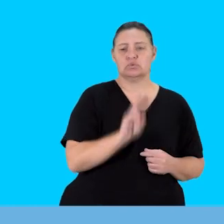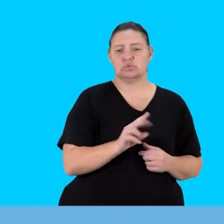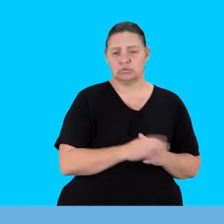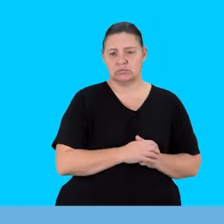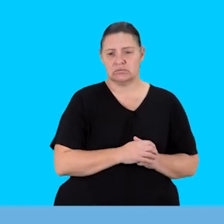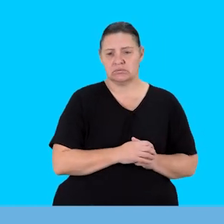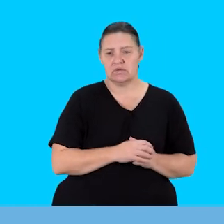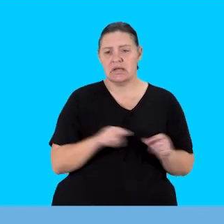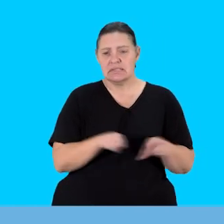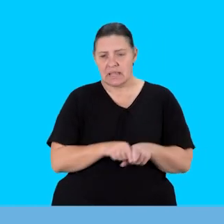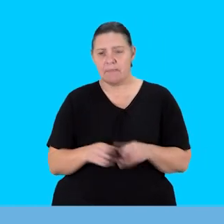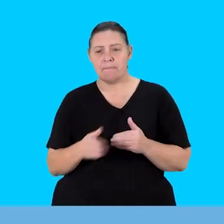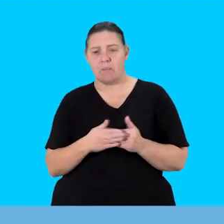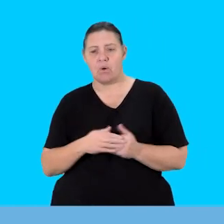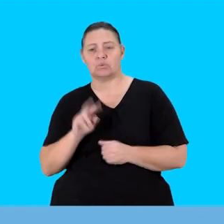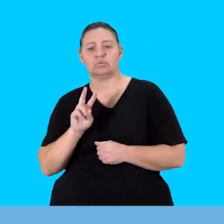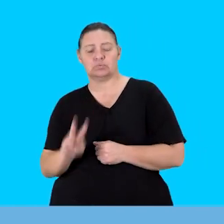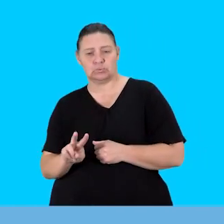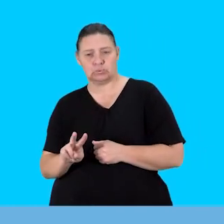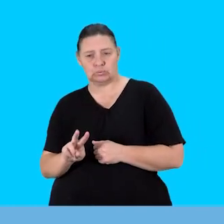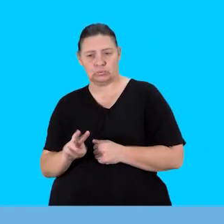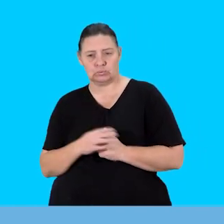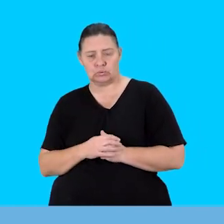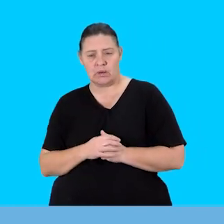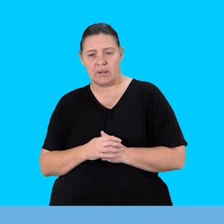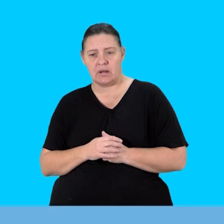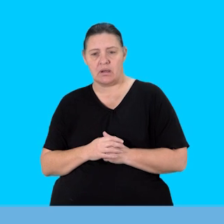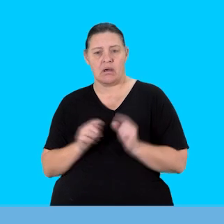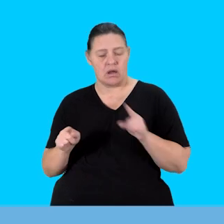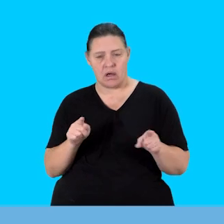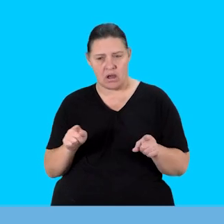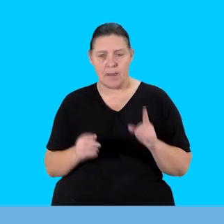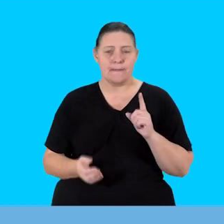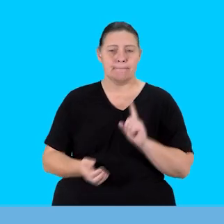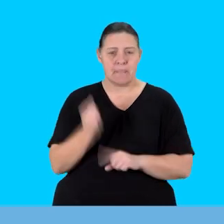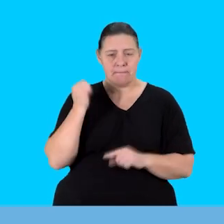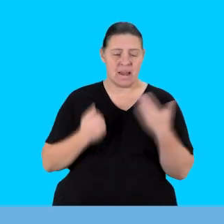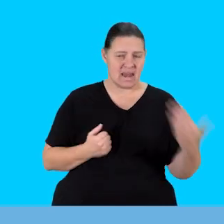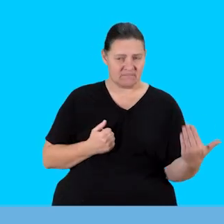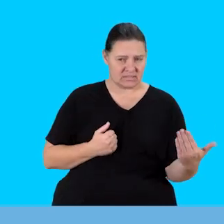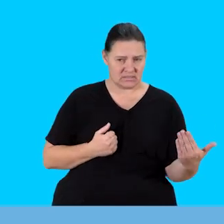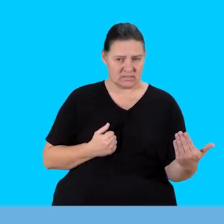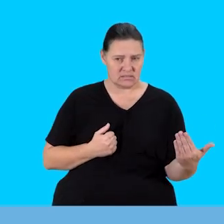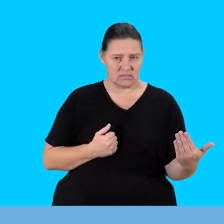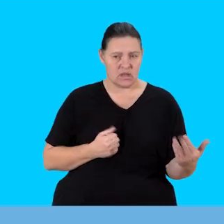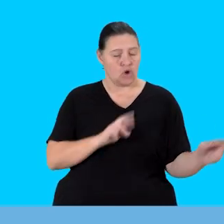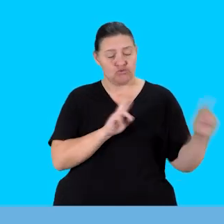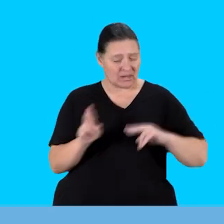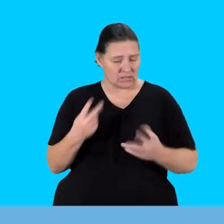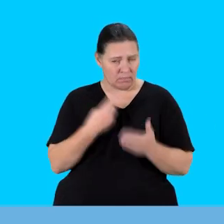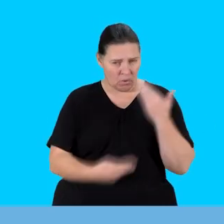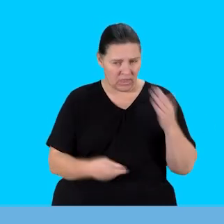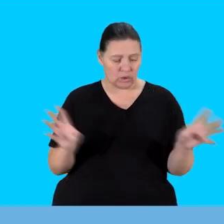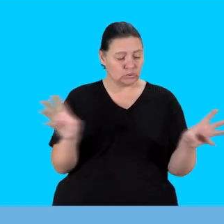We also have two oxygens here because of the subscript 2. And because both of them are found on the left-hand side, both of them, they are